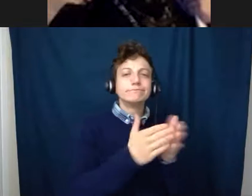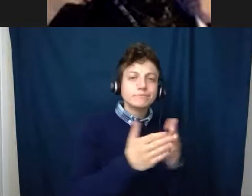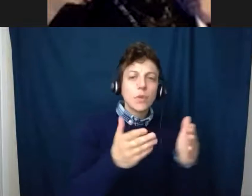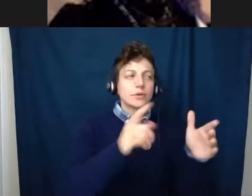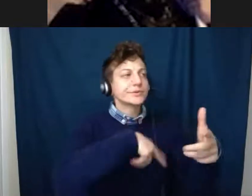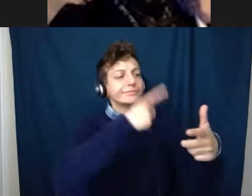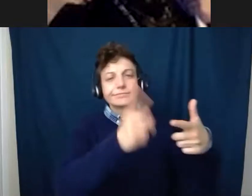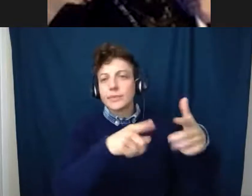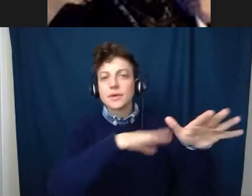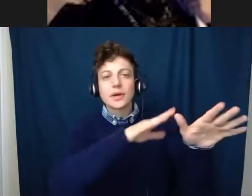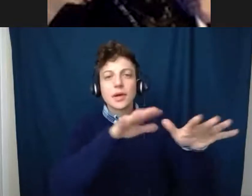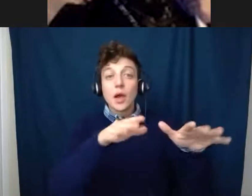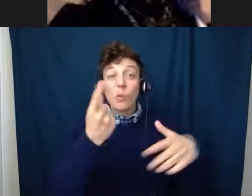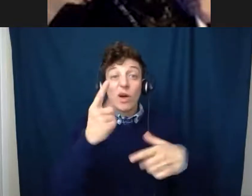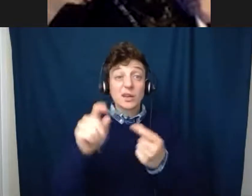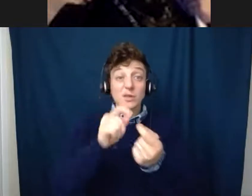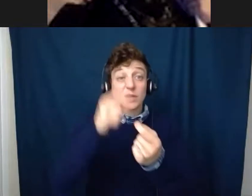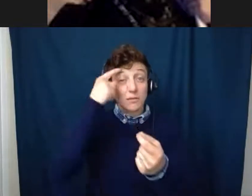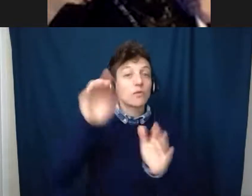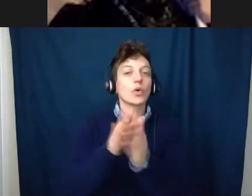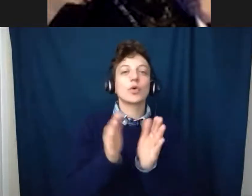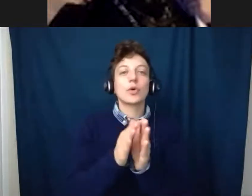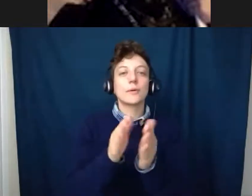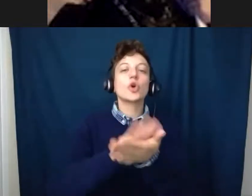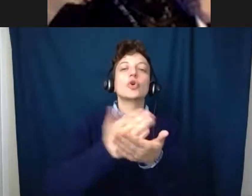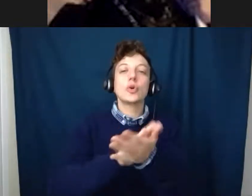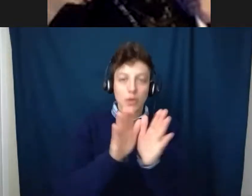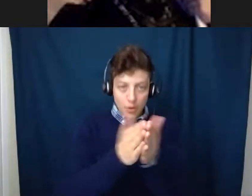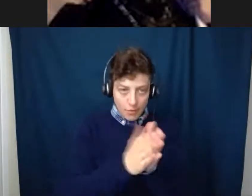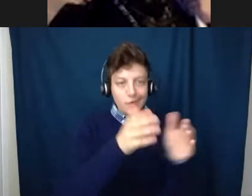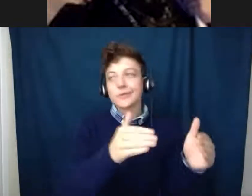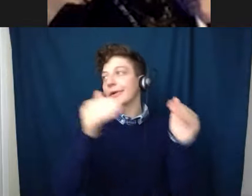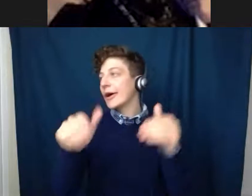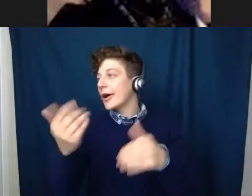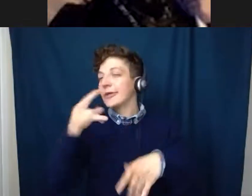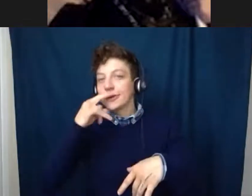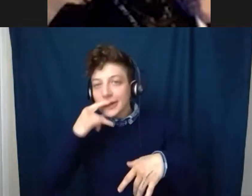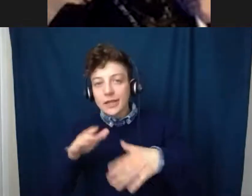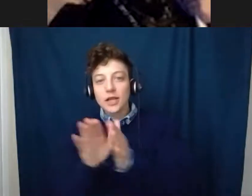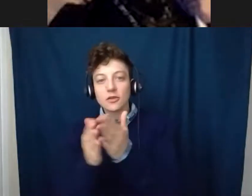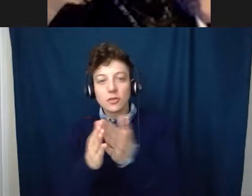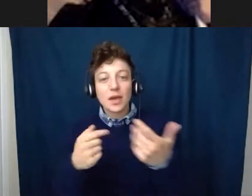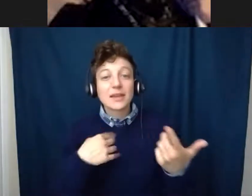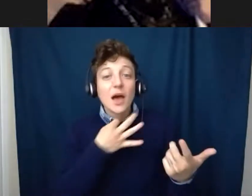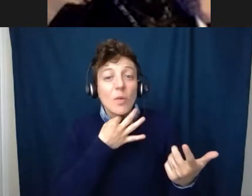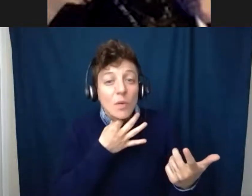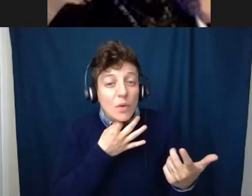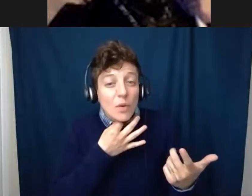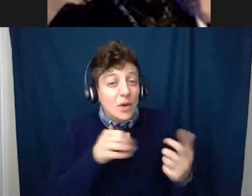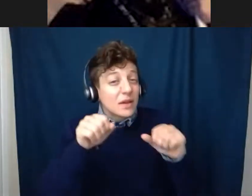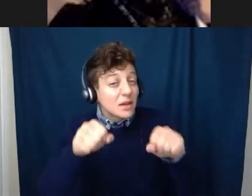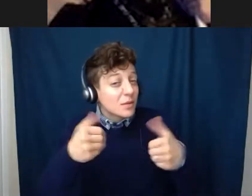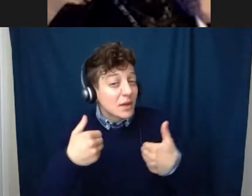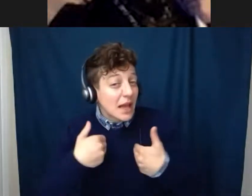that's specifically for cookbooks. We have another one that's just for kids' books. Could we have something in